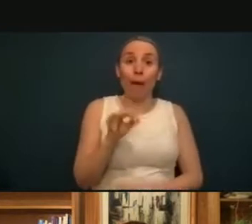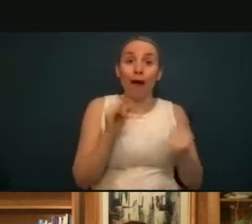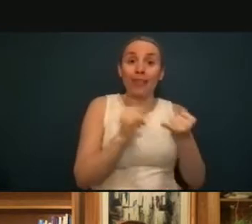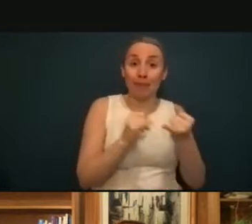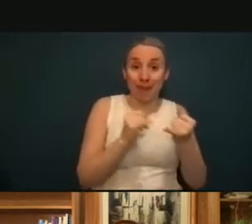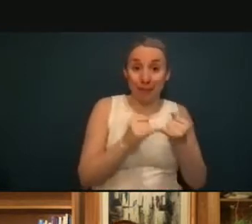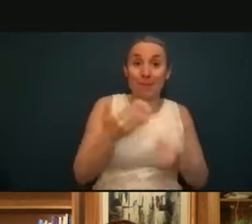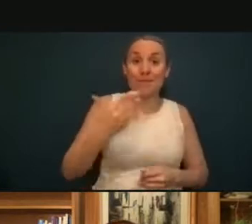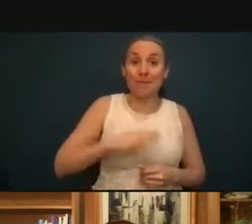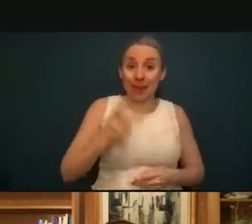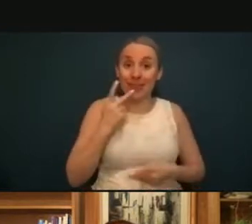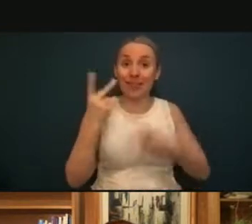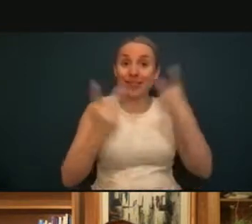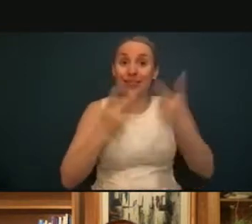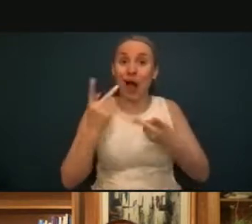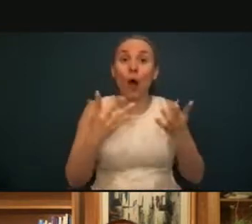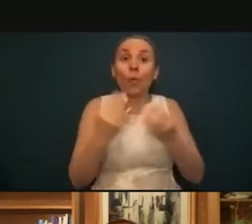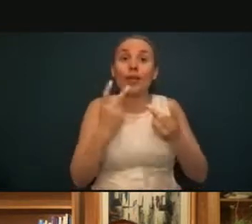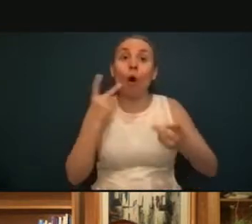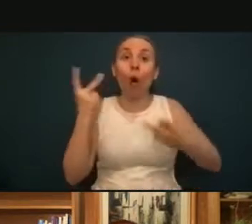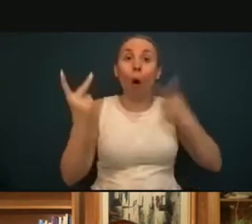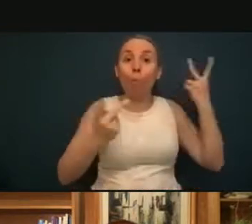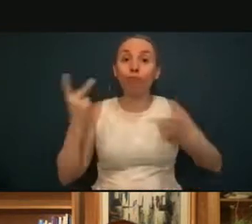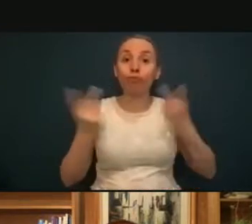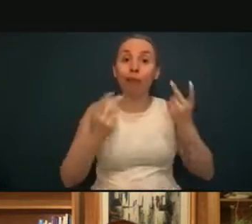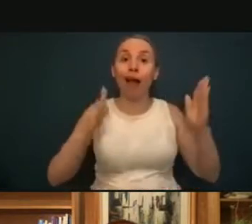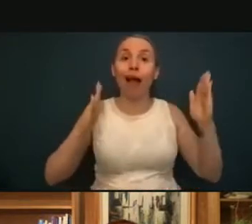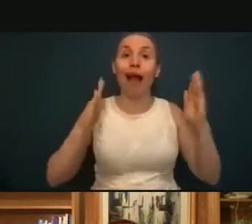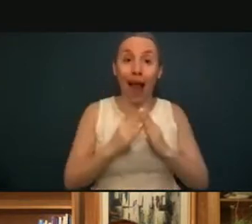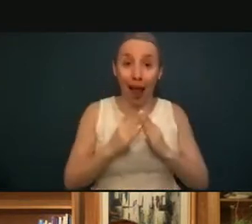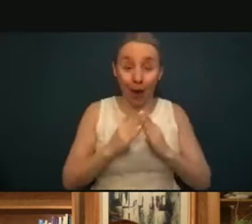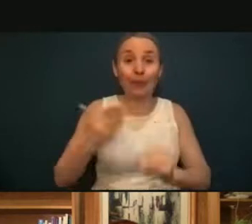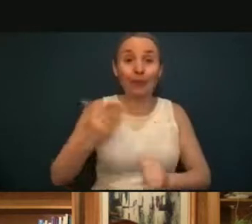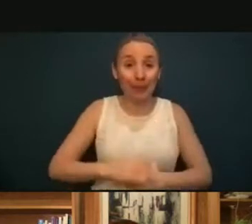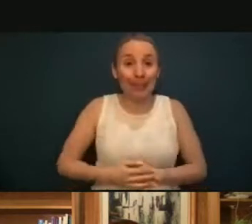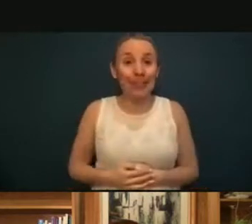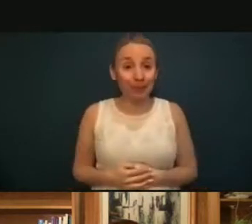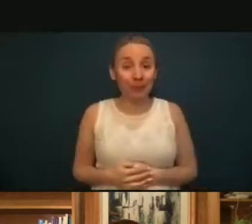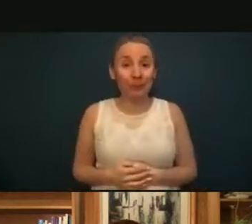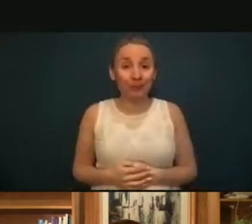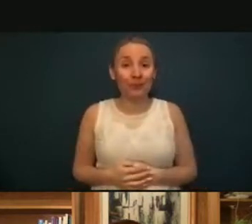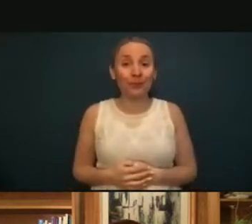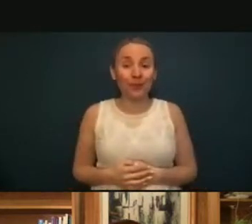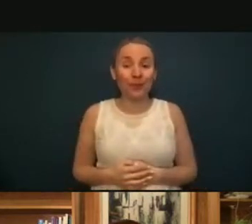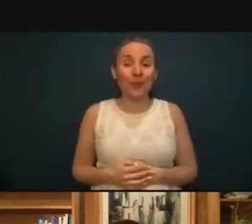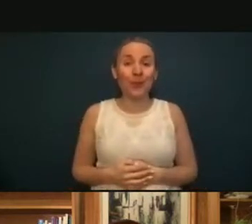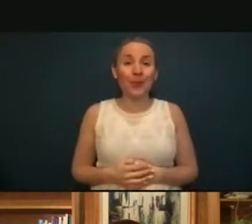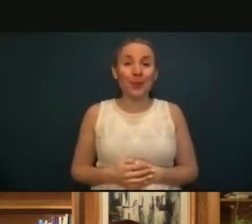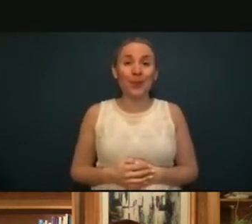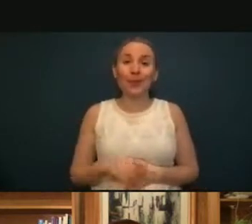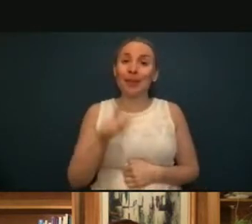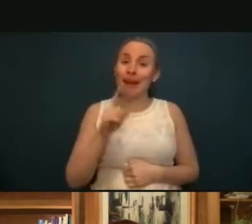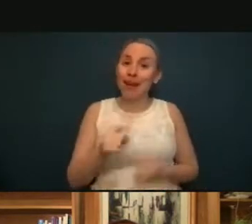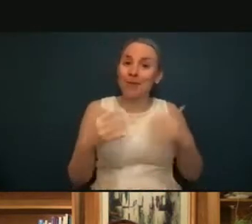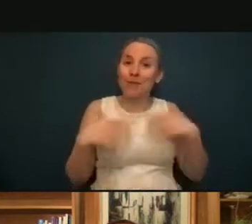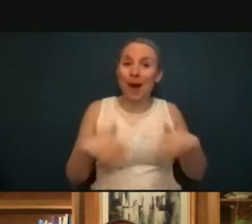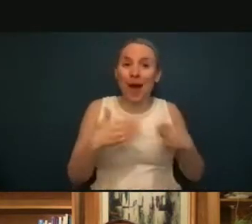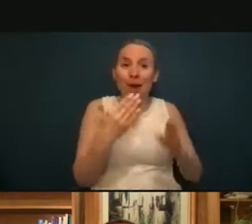the Opera House in Magic Flute, and to working with all of my colleagues,